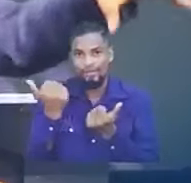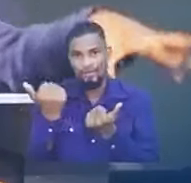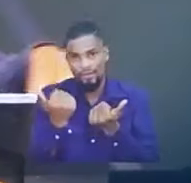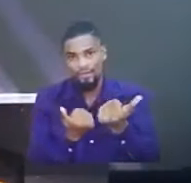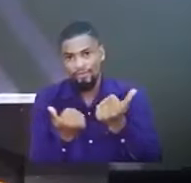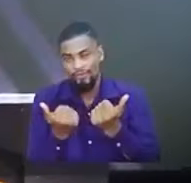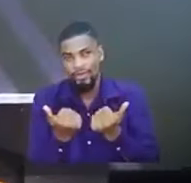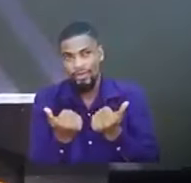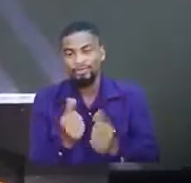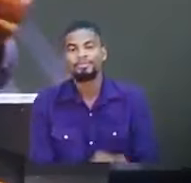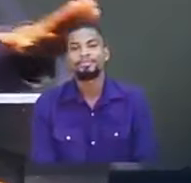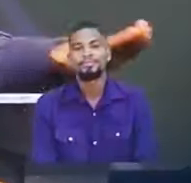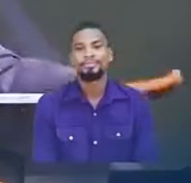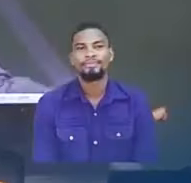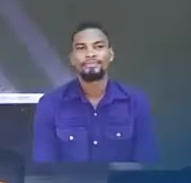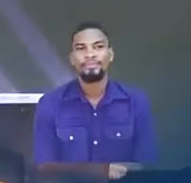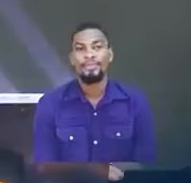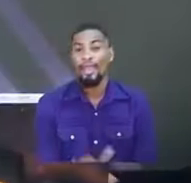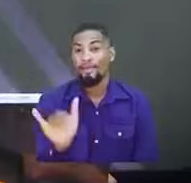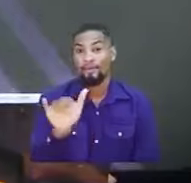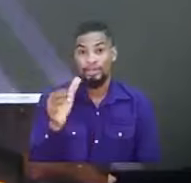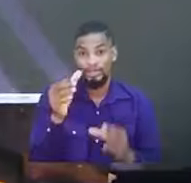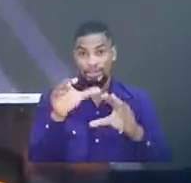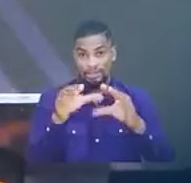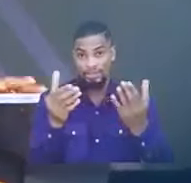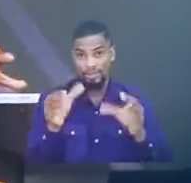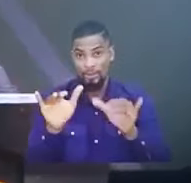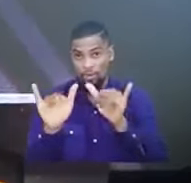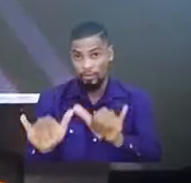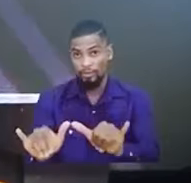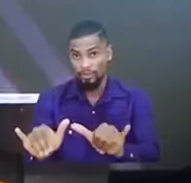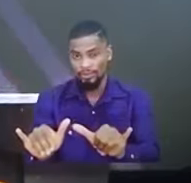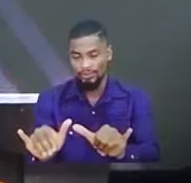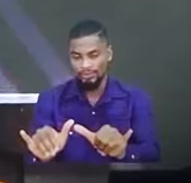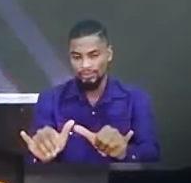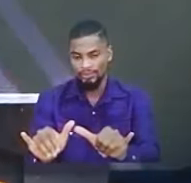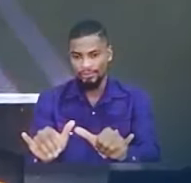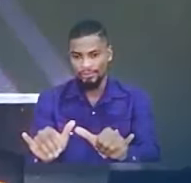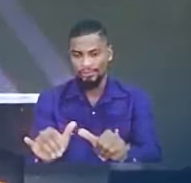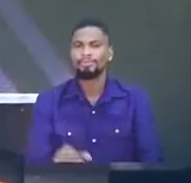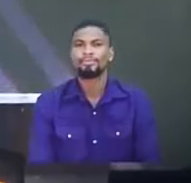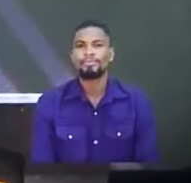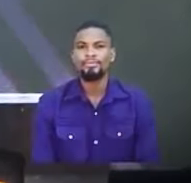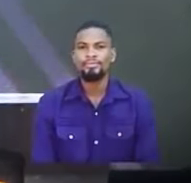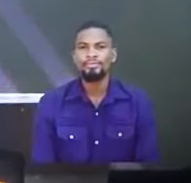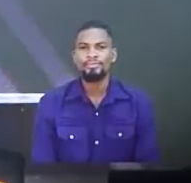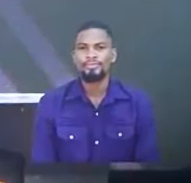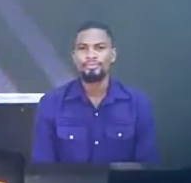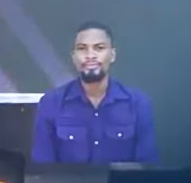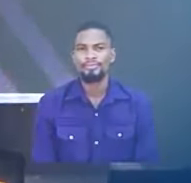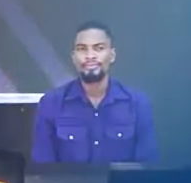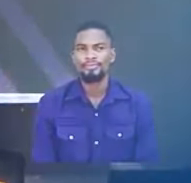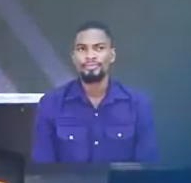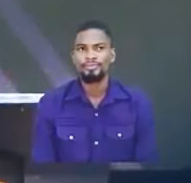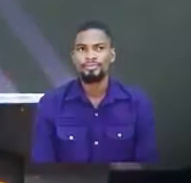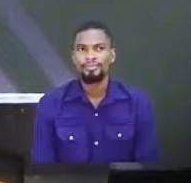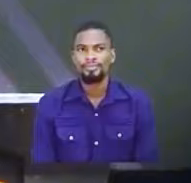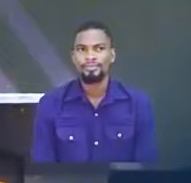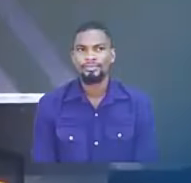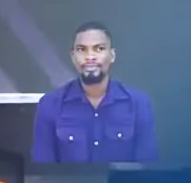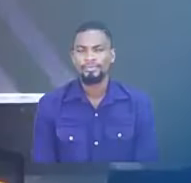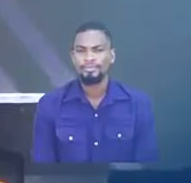in the same community. So this guy took the father's car, and then they started